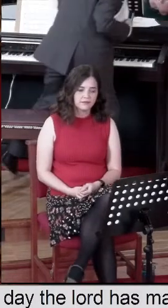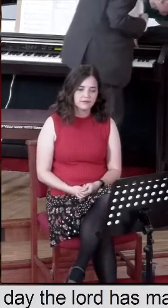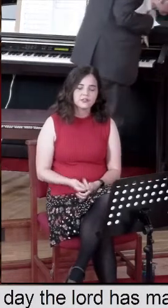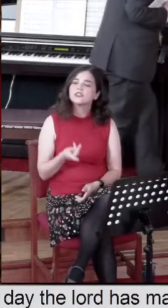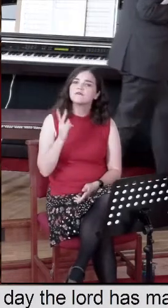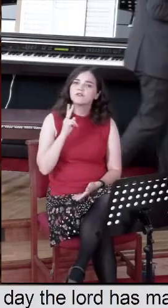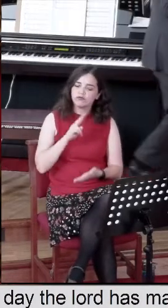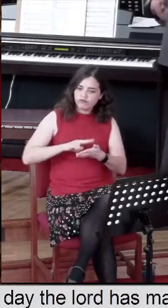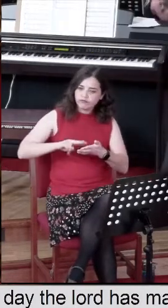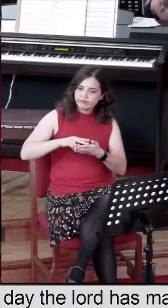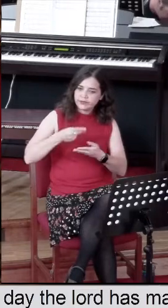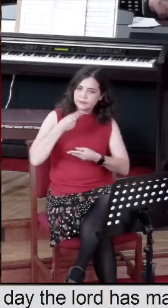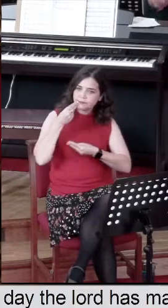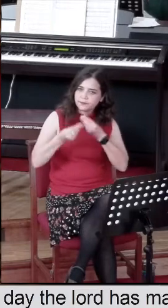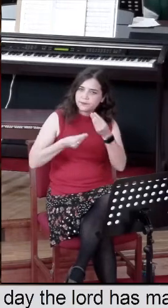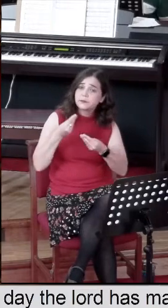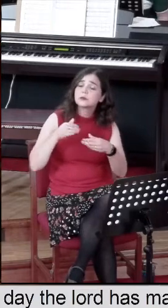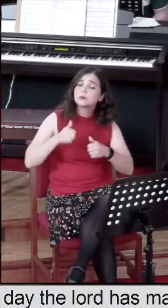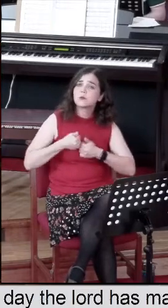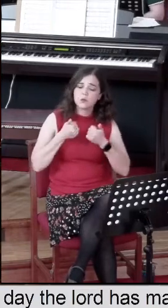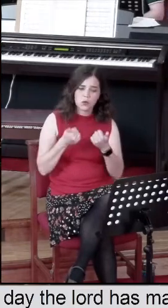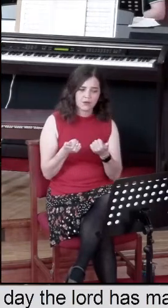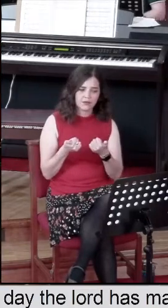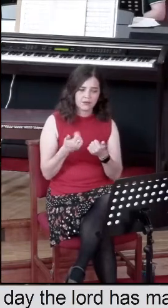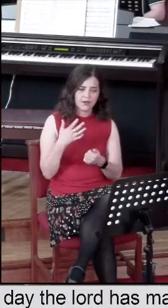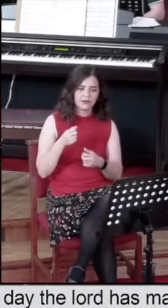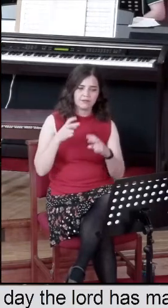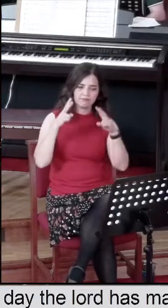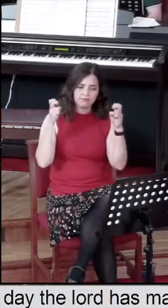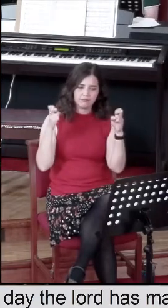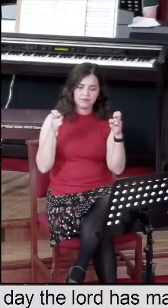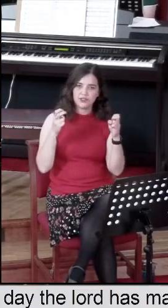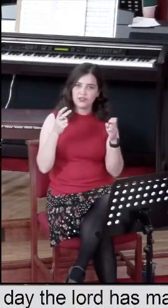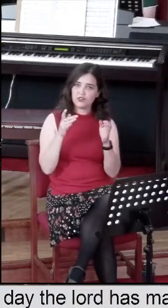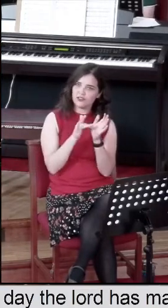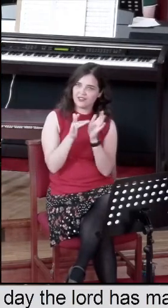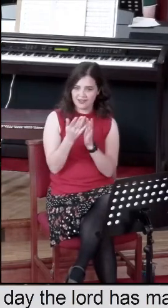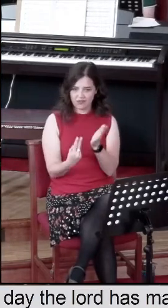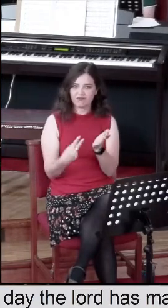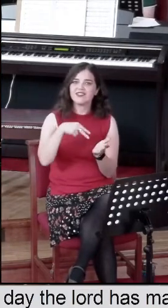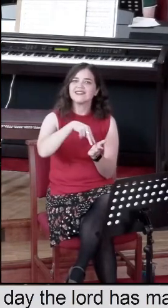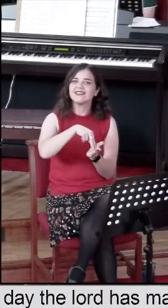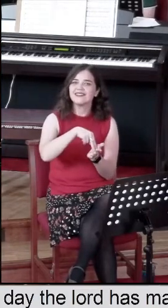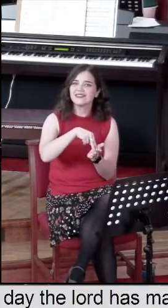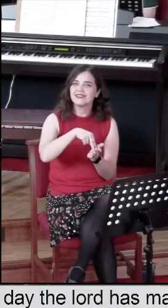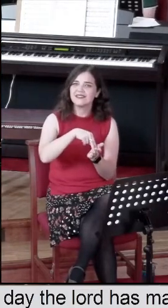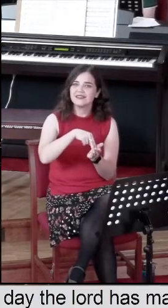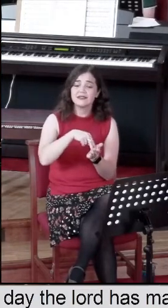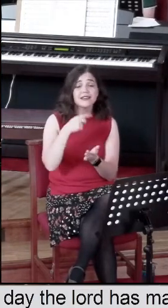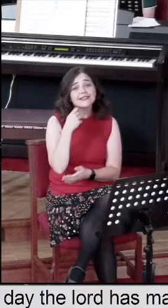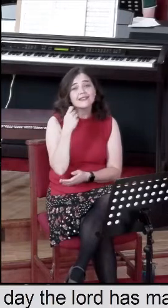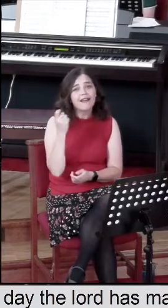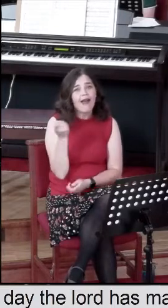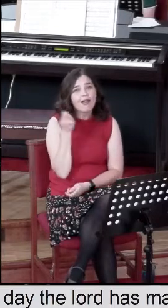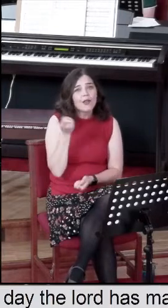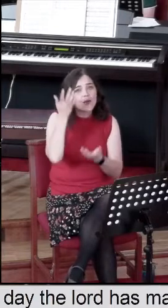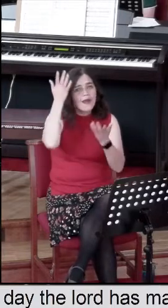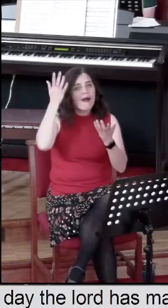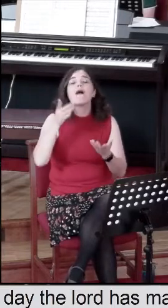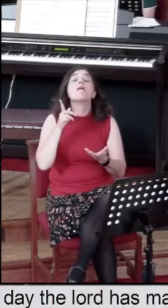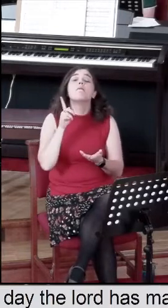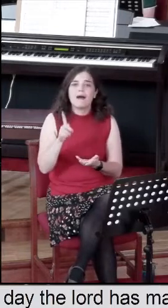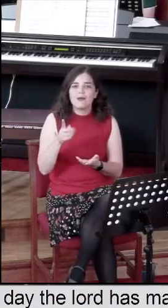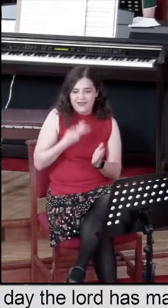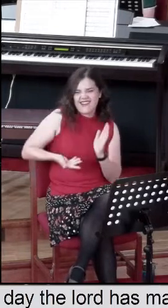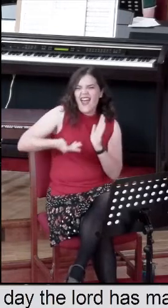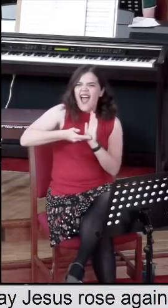Bible reading this morning appropriately has the heading "Jesus has risen." Doesn't say hallelujah after it, but we can